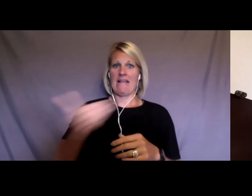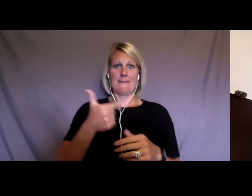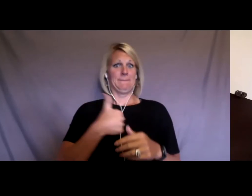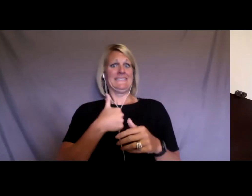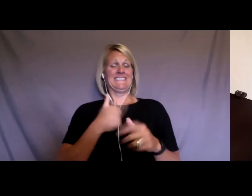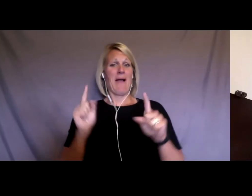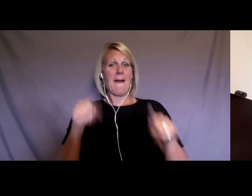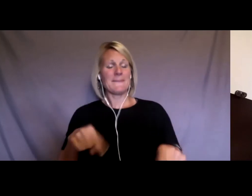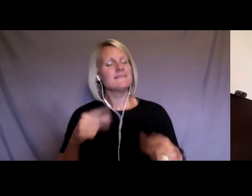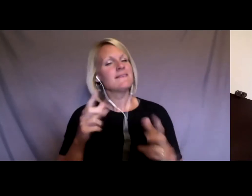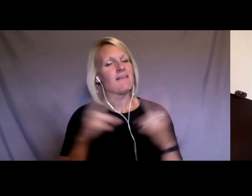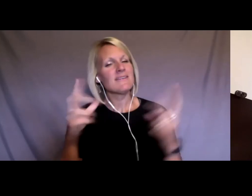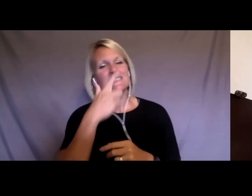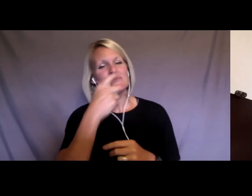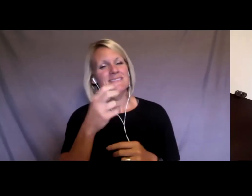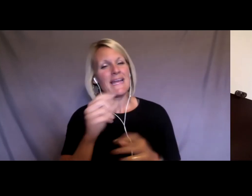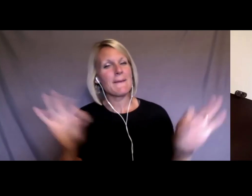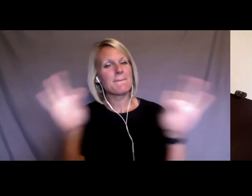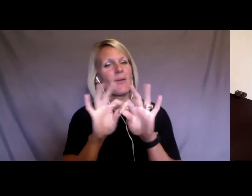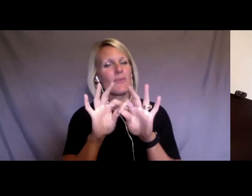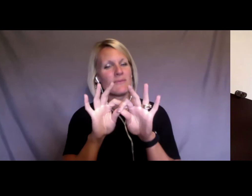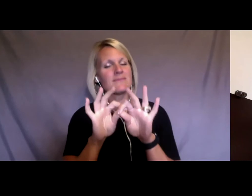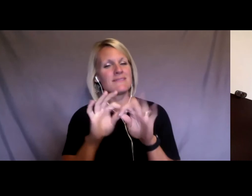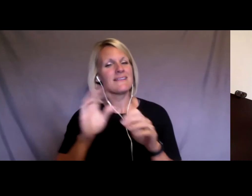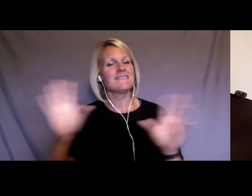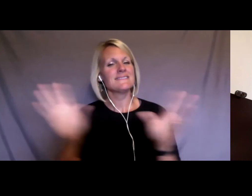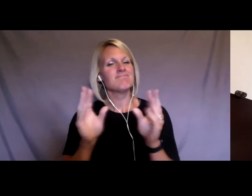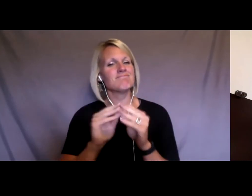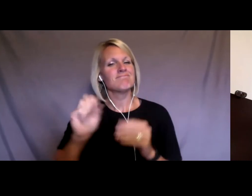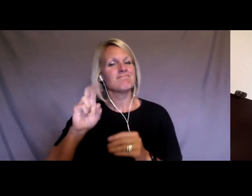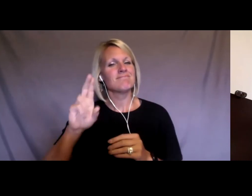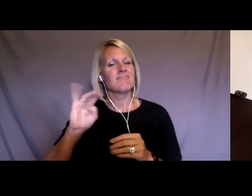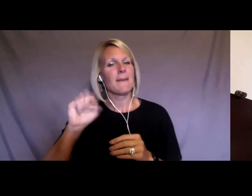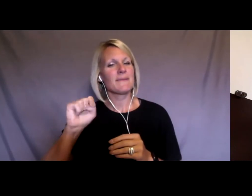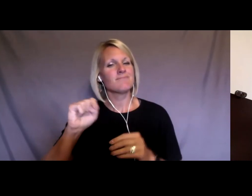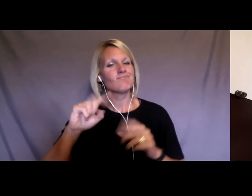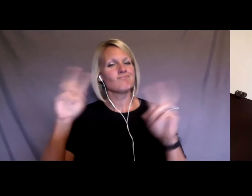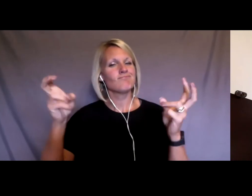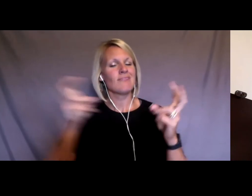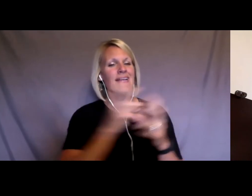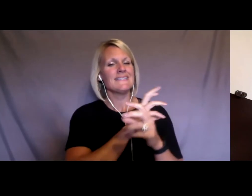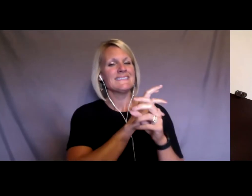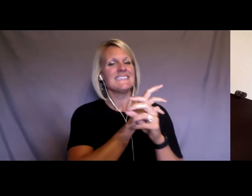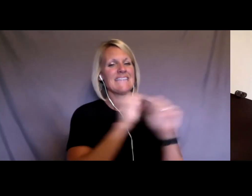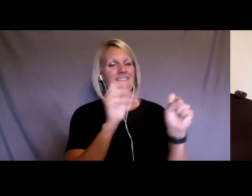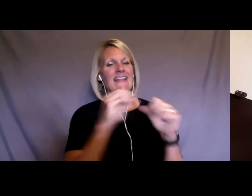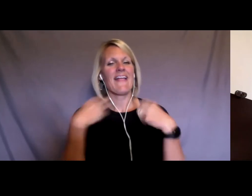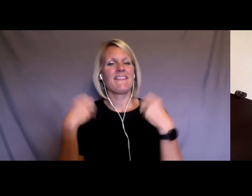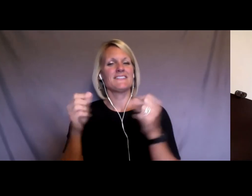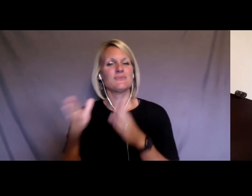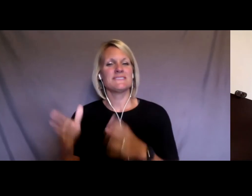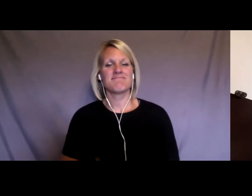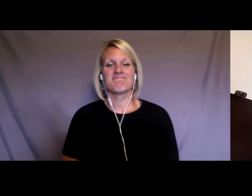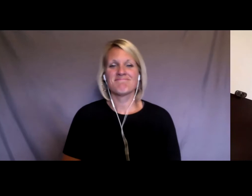very interesting and important summit, Safe and Healthy Streets. I wish I were with